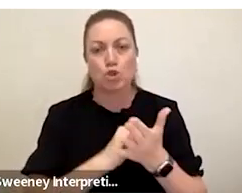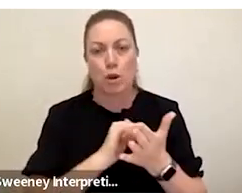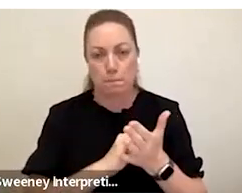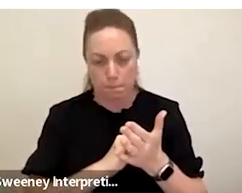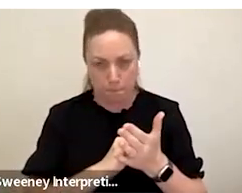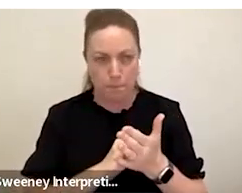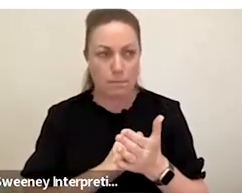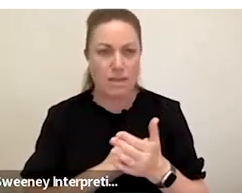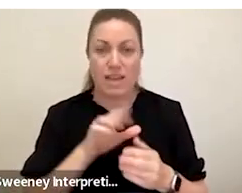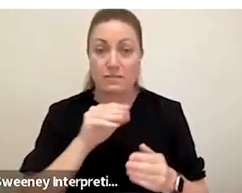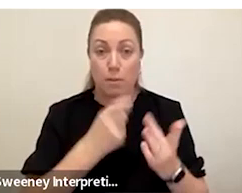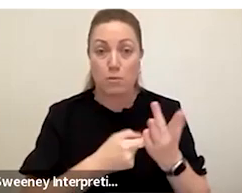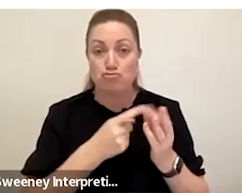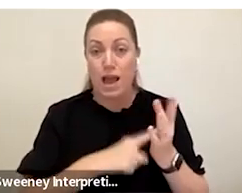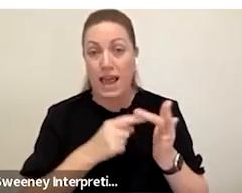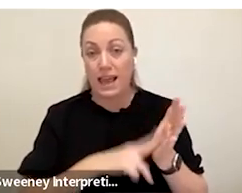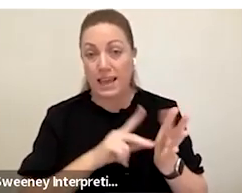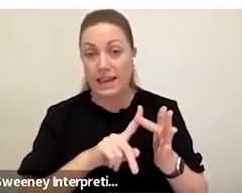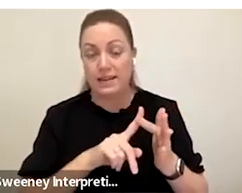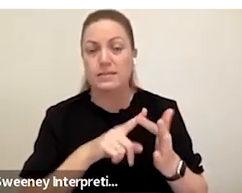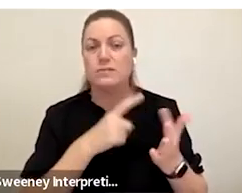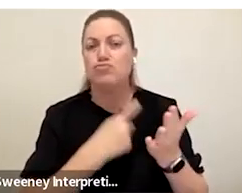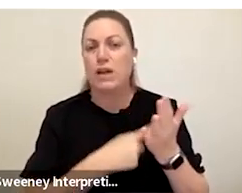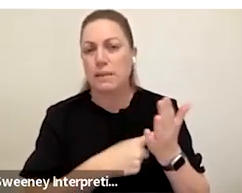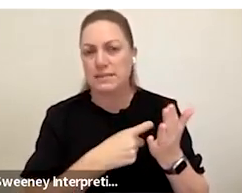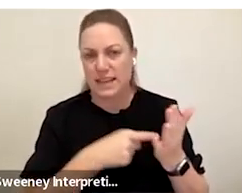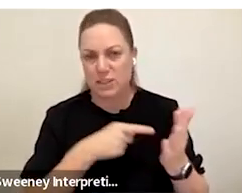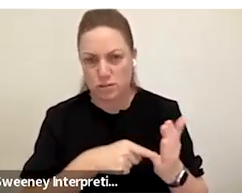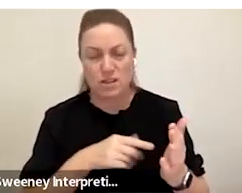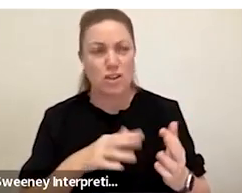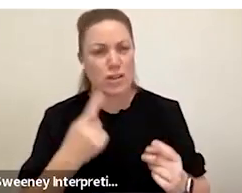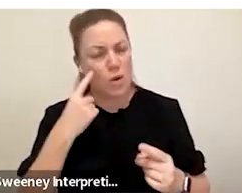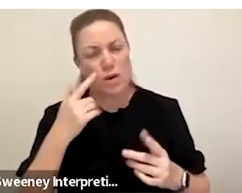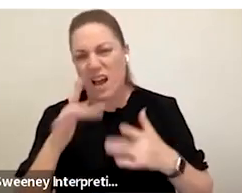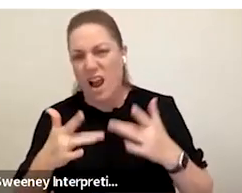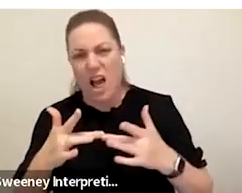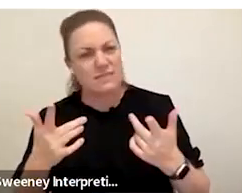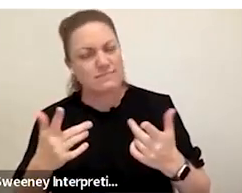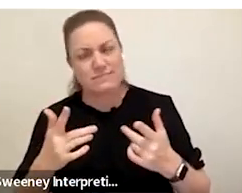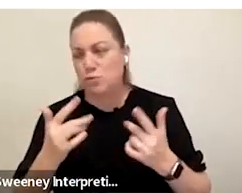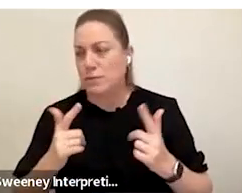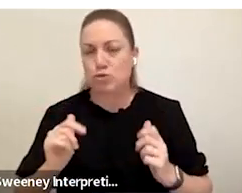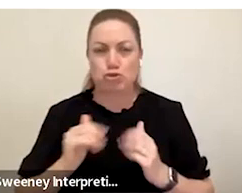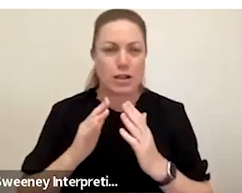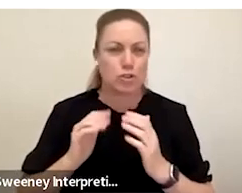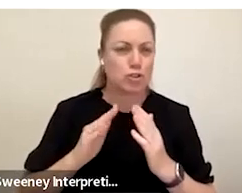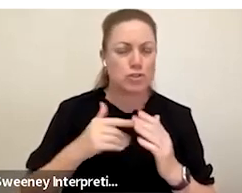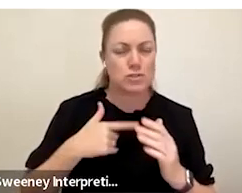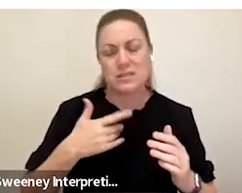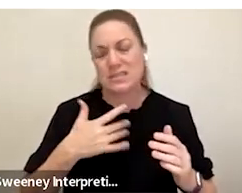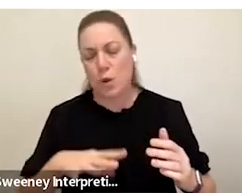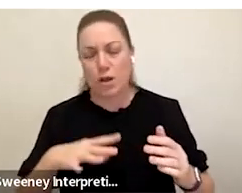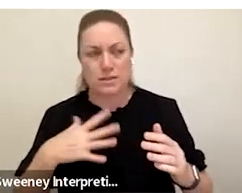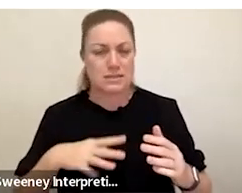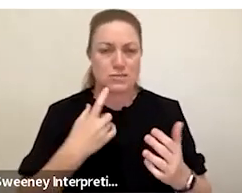came from Raylene's recommendation, who was finding online to be challenging and wanted access to, I